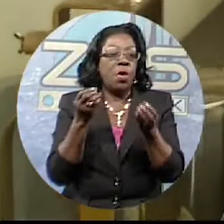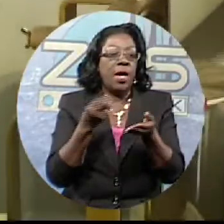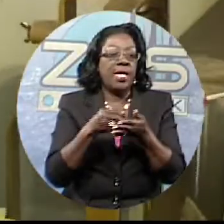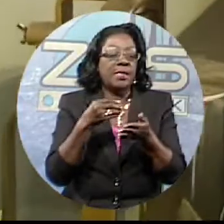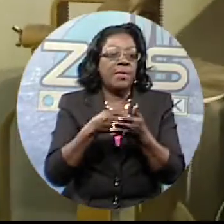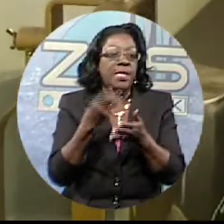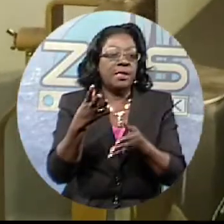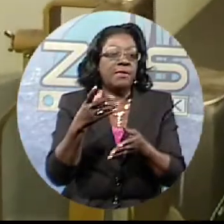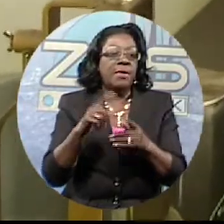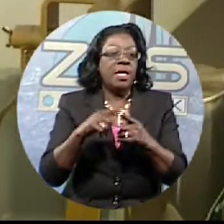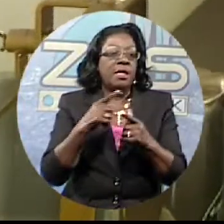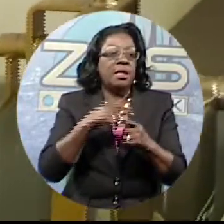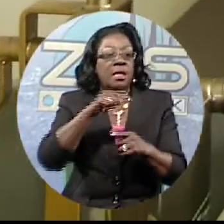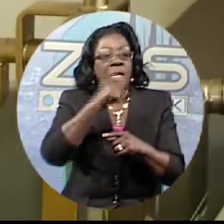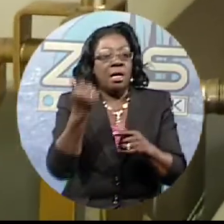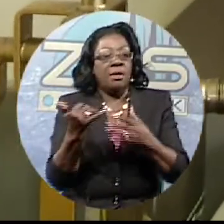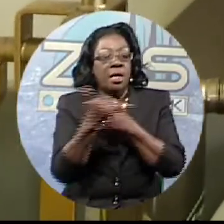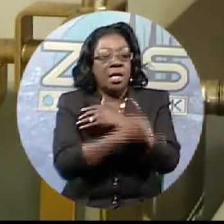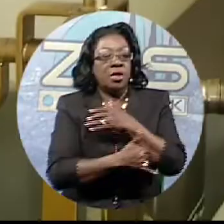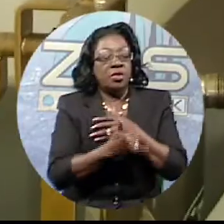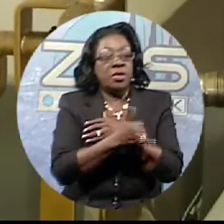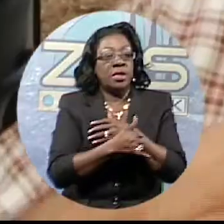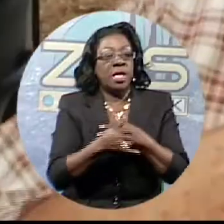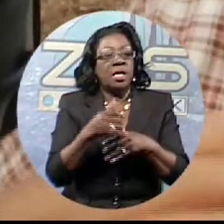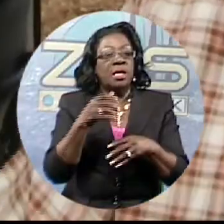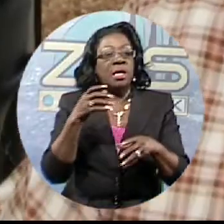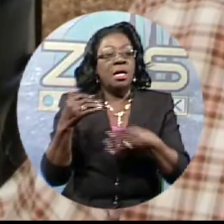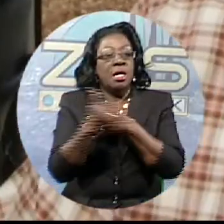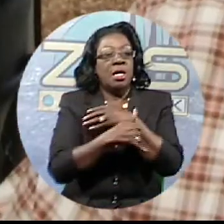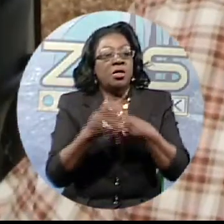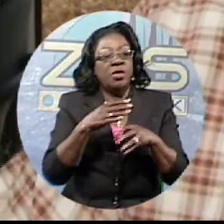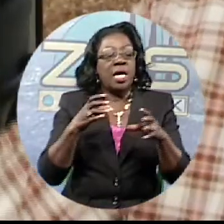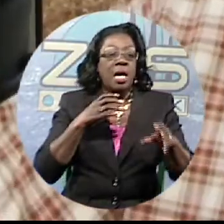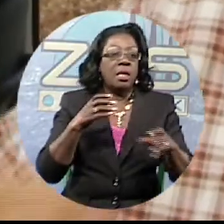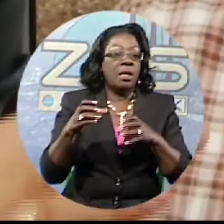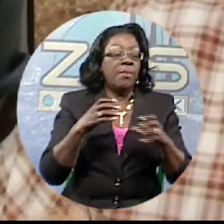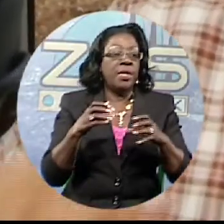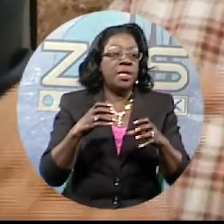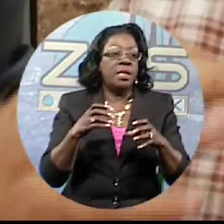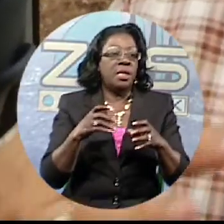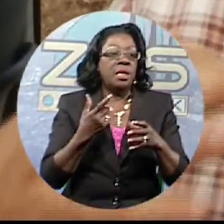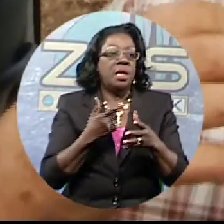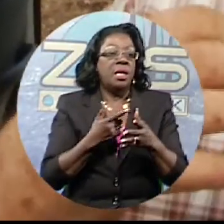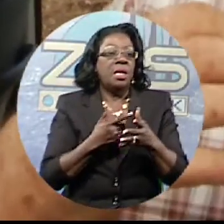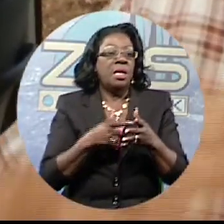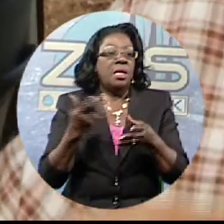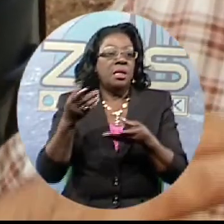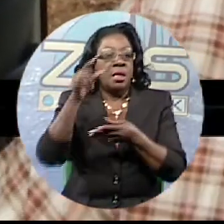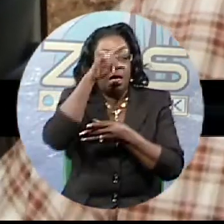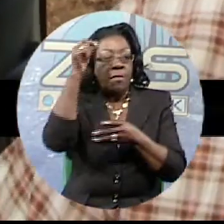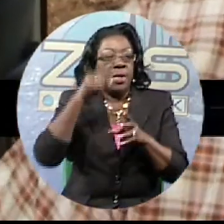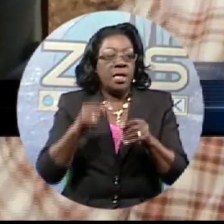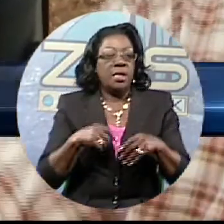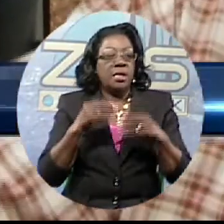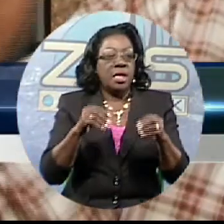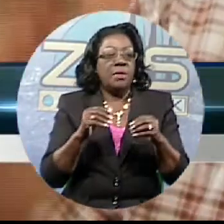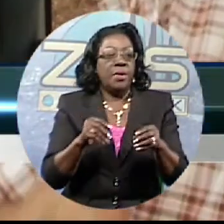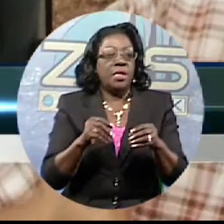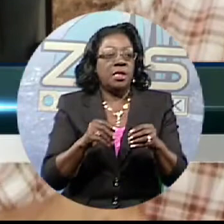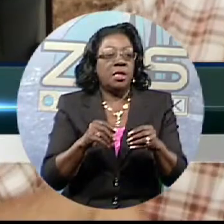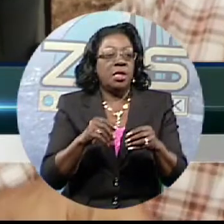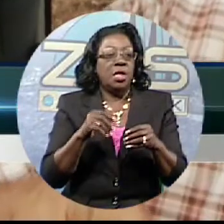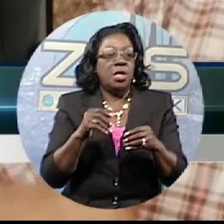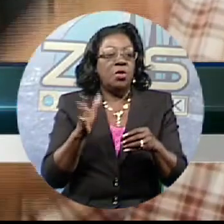Mexico and Brazil, so the company cannot compete. Whichever government it is, they need to set things in place, say, okay,